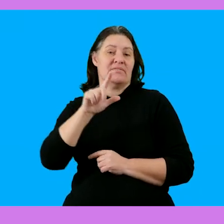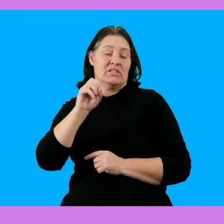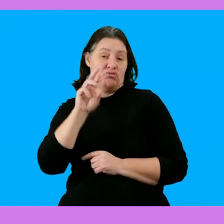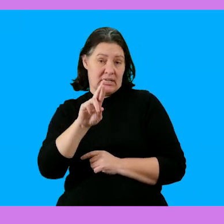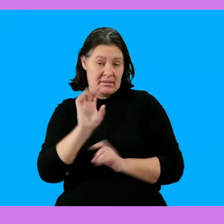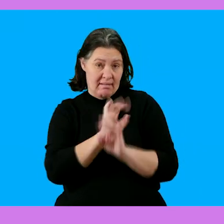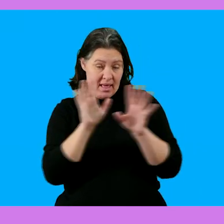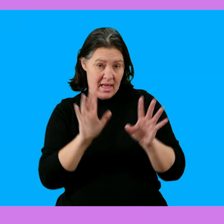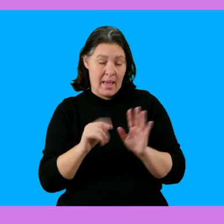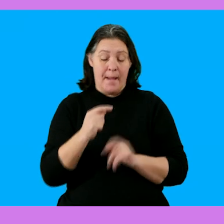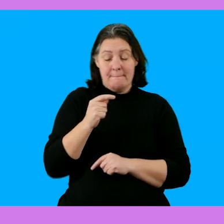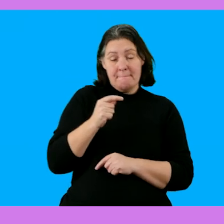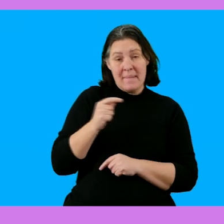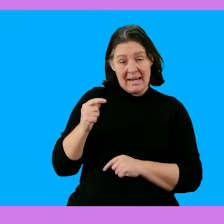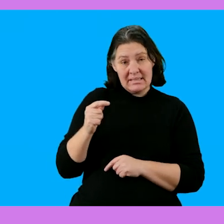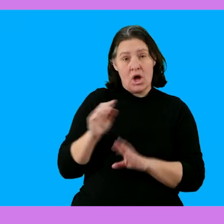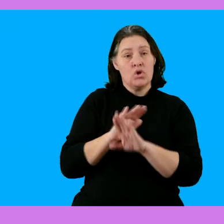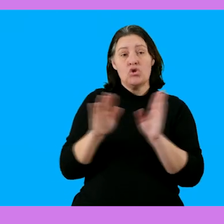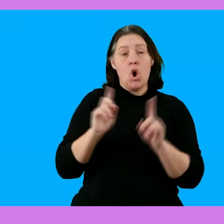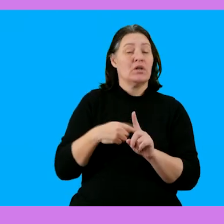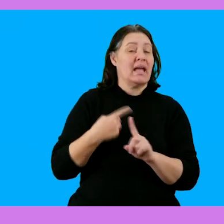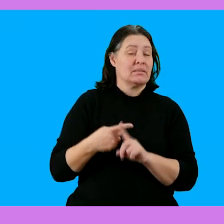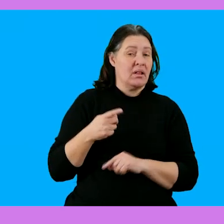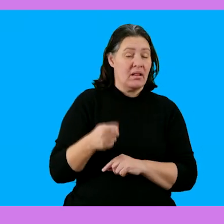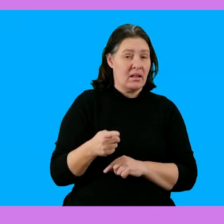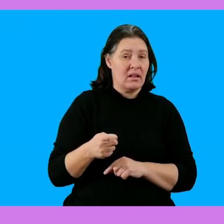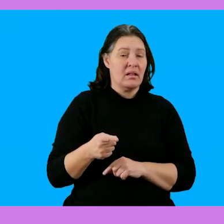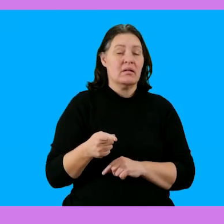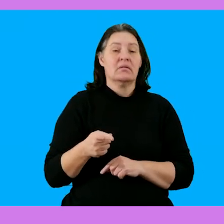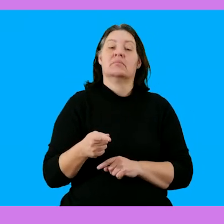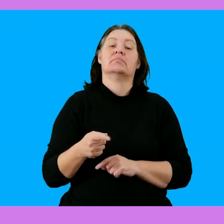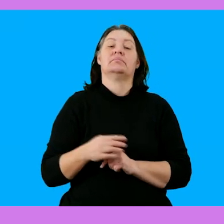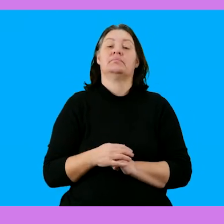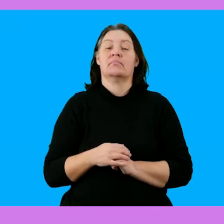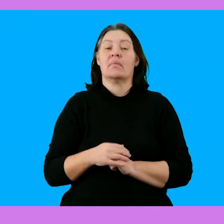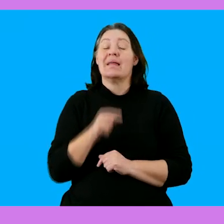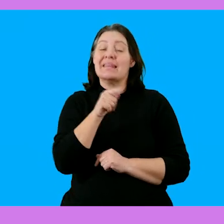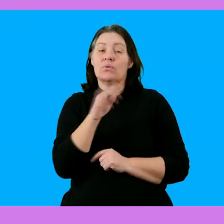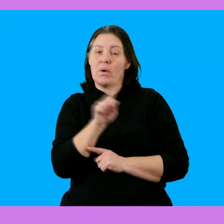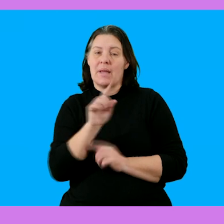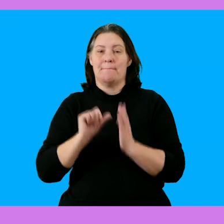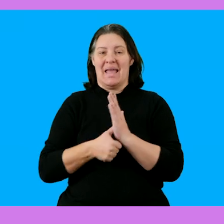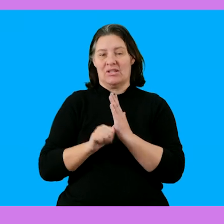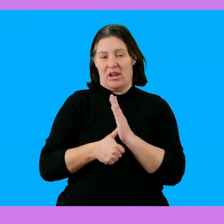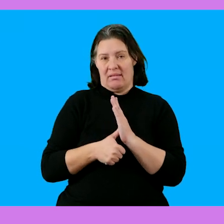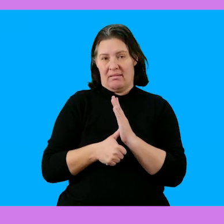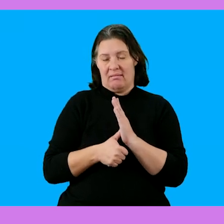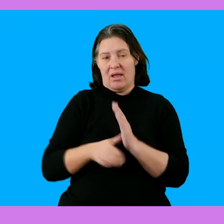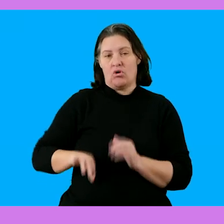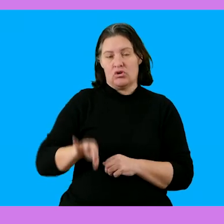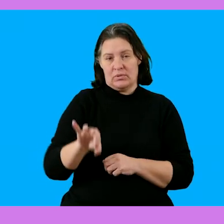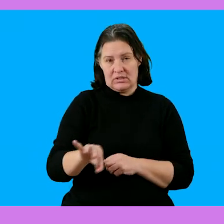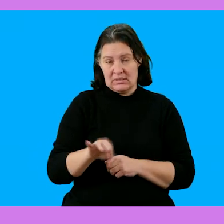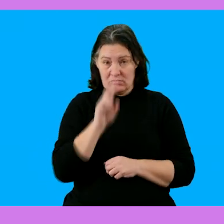222,570 rand. Are we clear on that? Minus our non-taxable deductions. Now in this case, that will be our pension